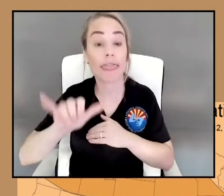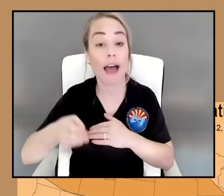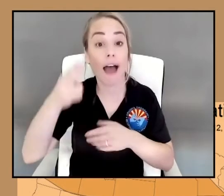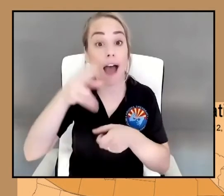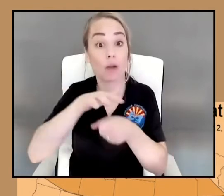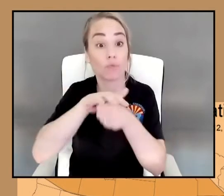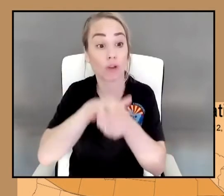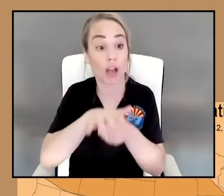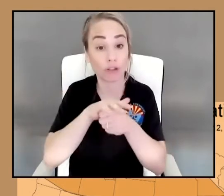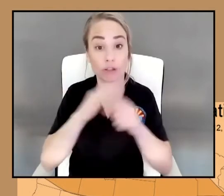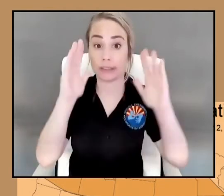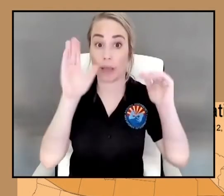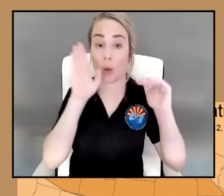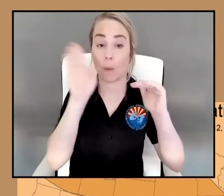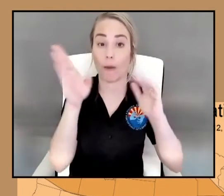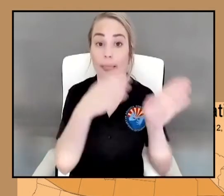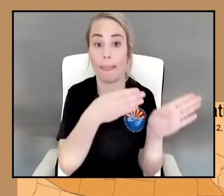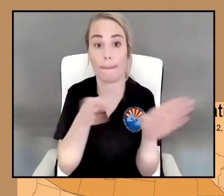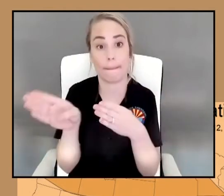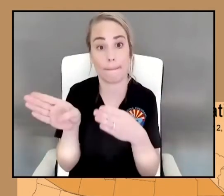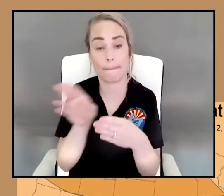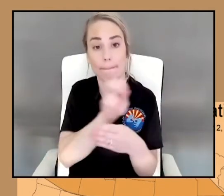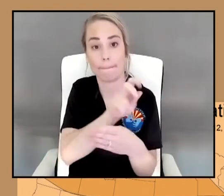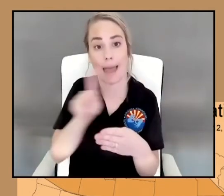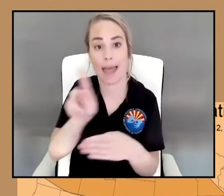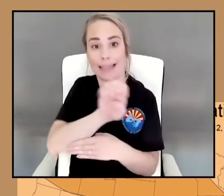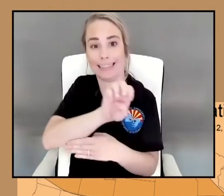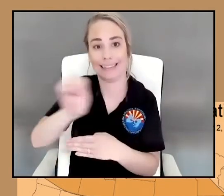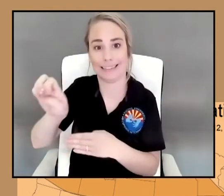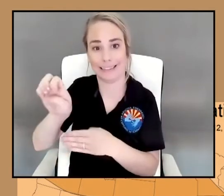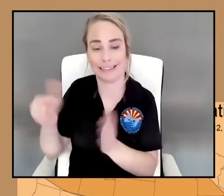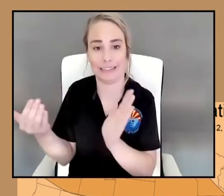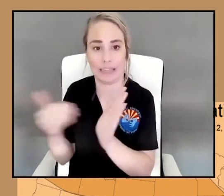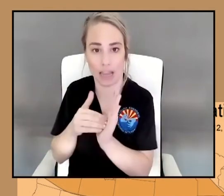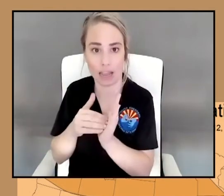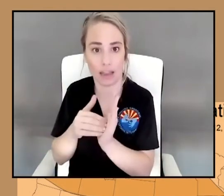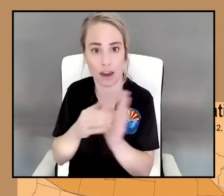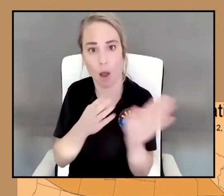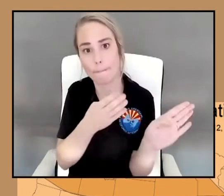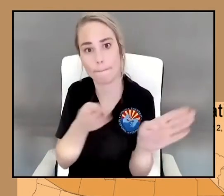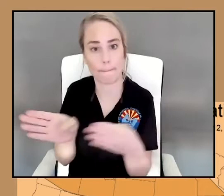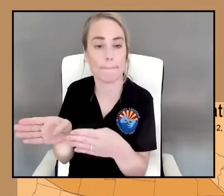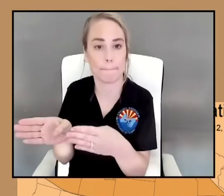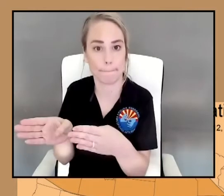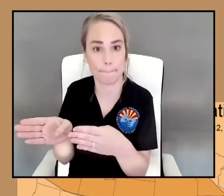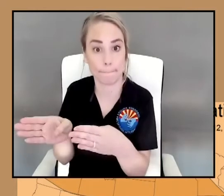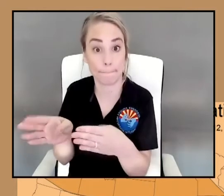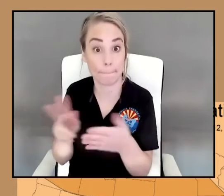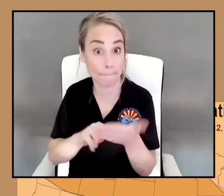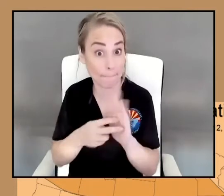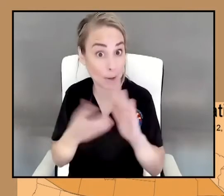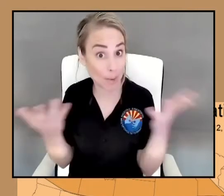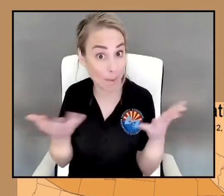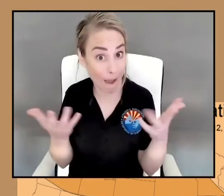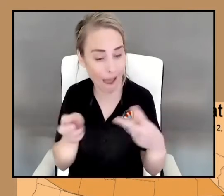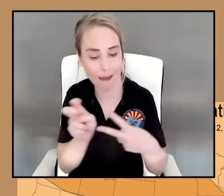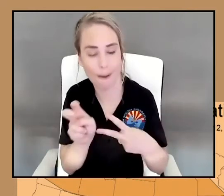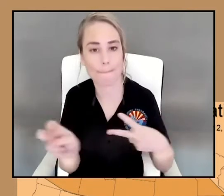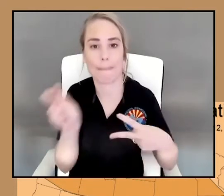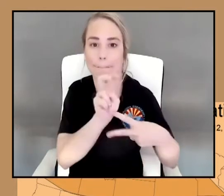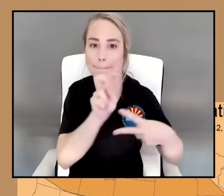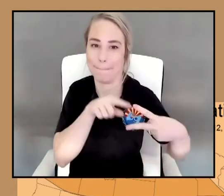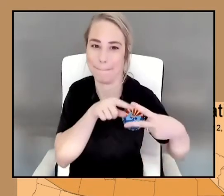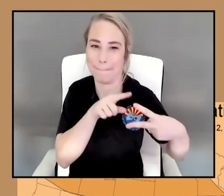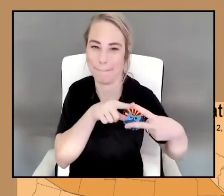forecast to move back to the east and southeast. And what that does is that gets us back into that first pattern where we have